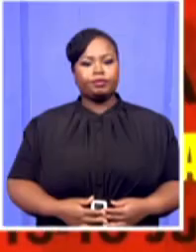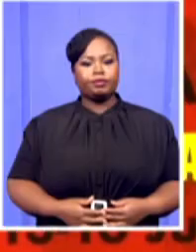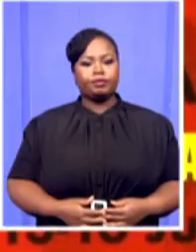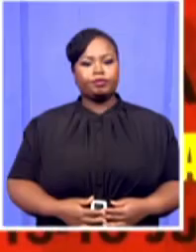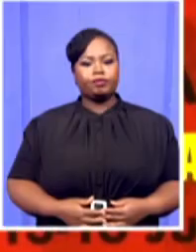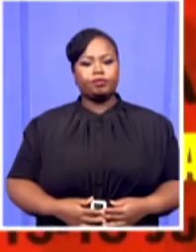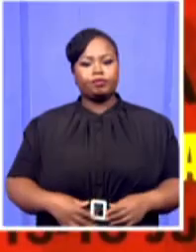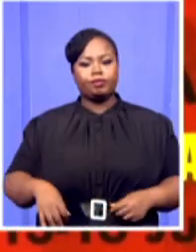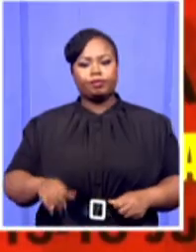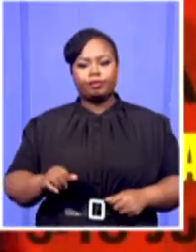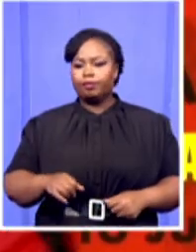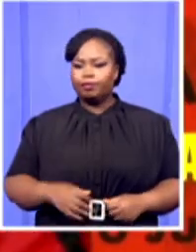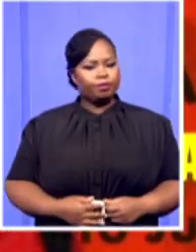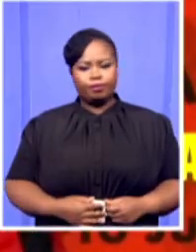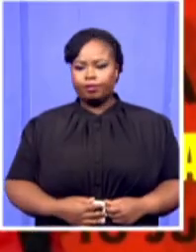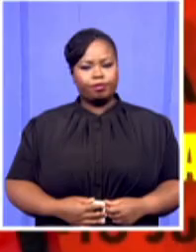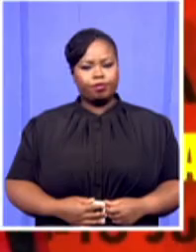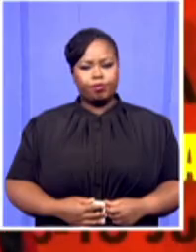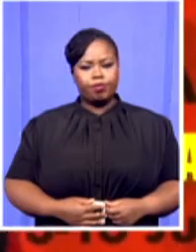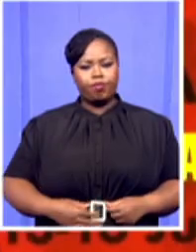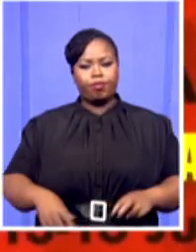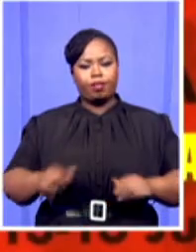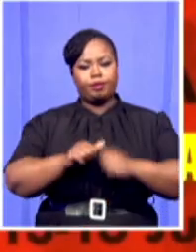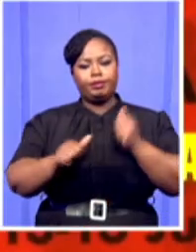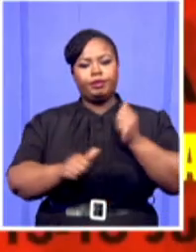Our Deputy National Chair,